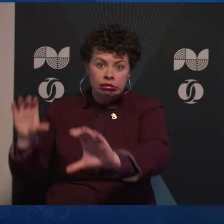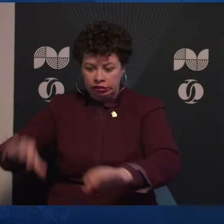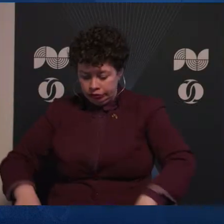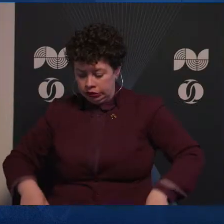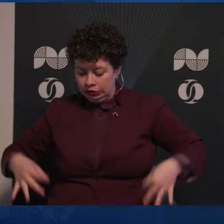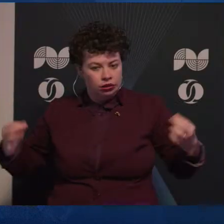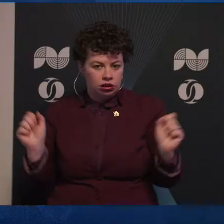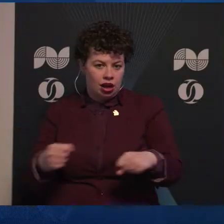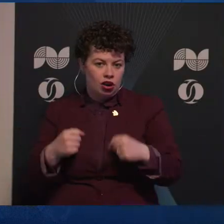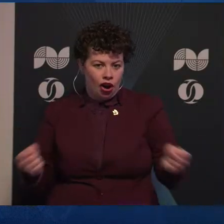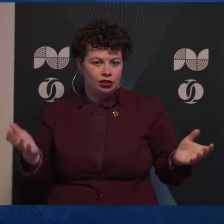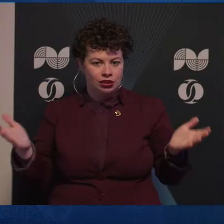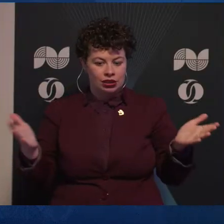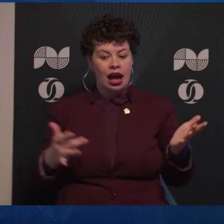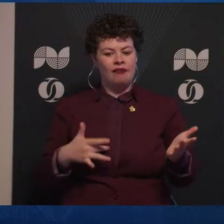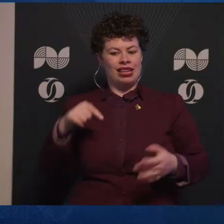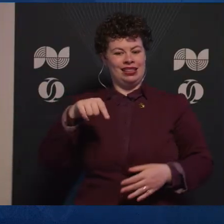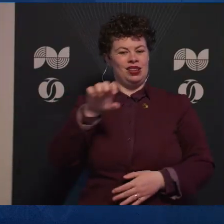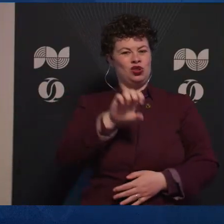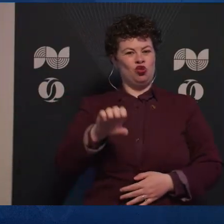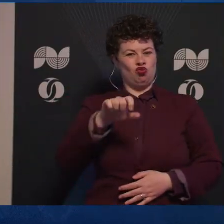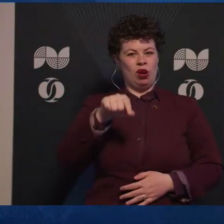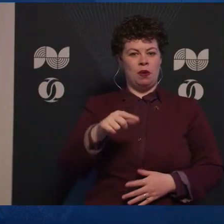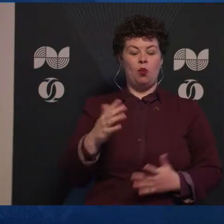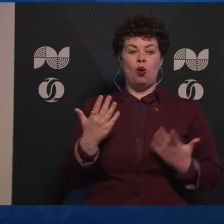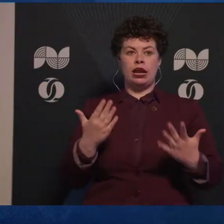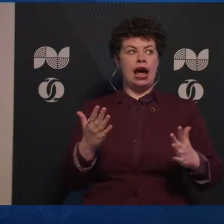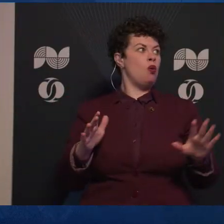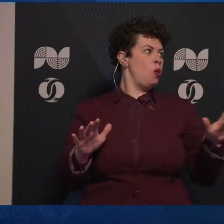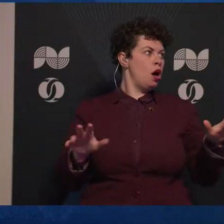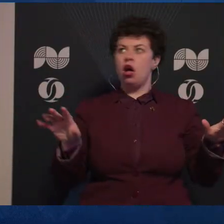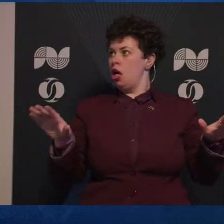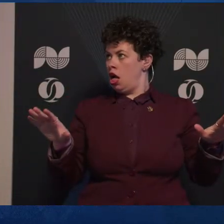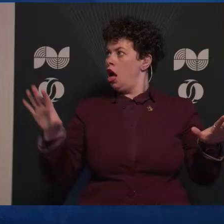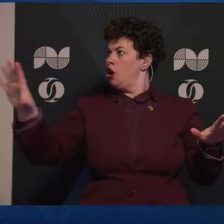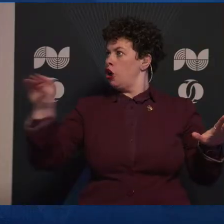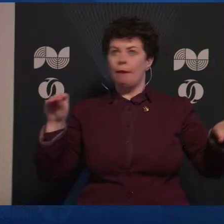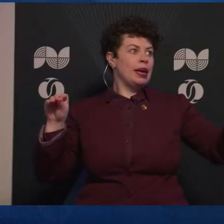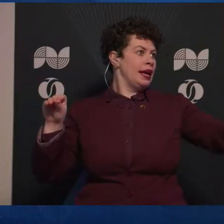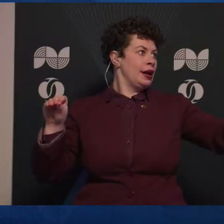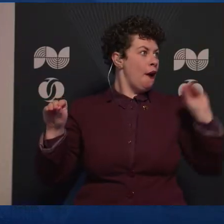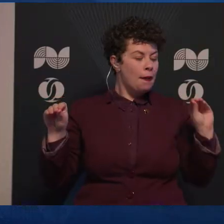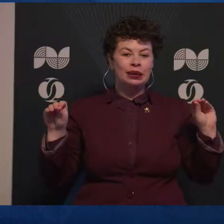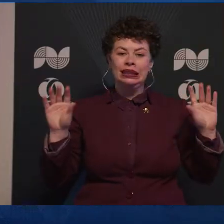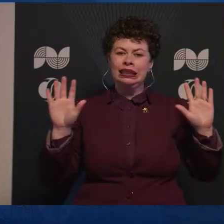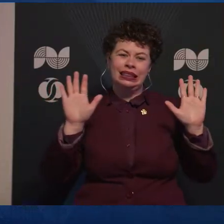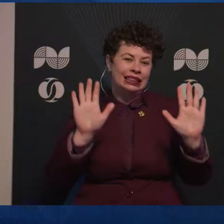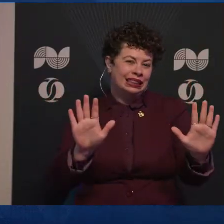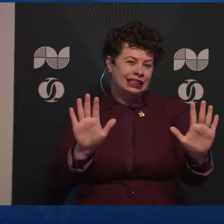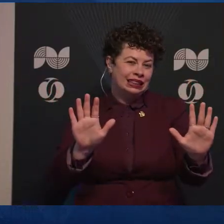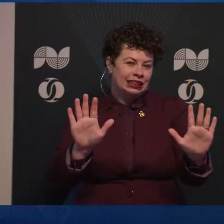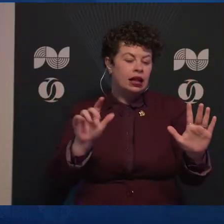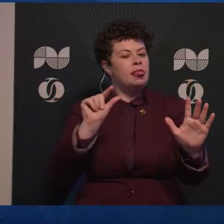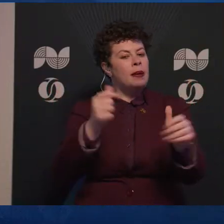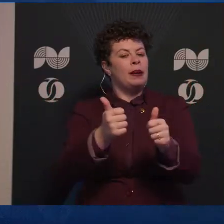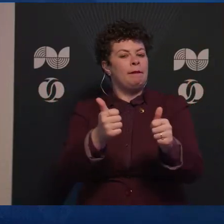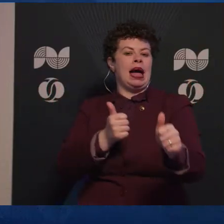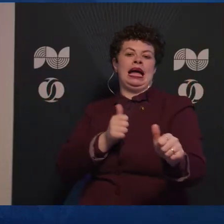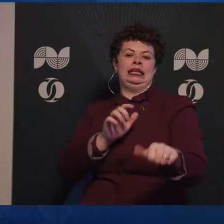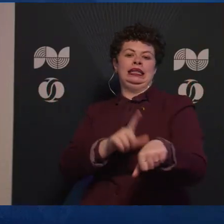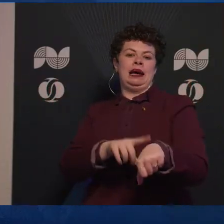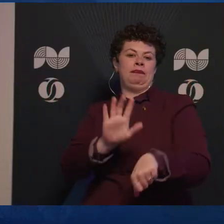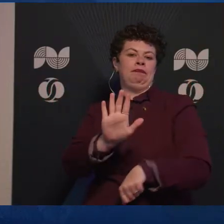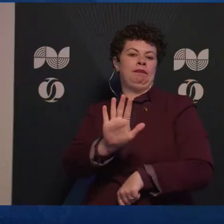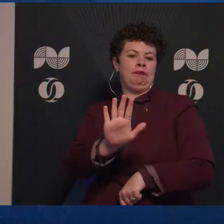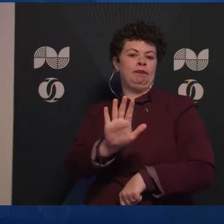in Europe, we are now sort of pursuing a European version of Bidenomics that is a little bit behind the times. And we